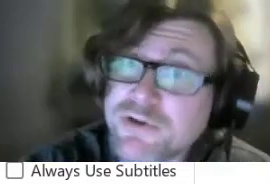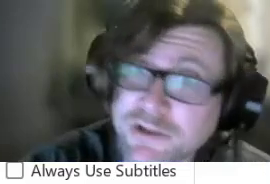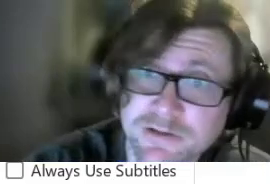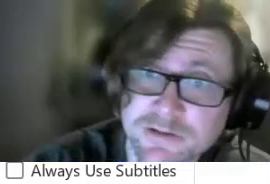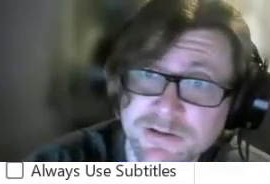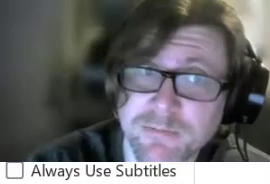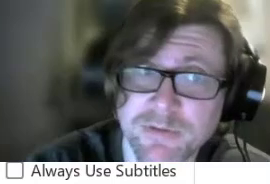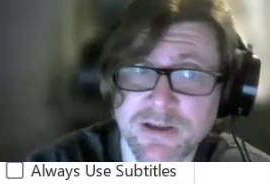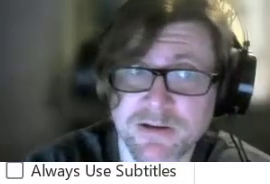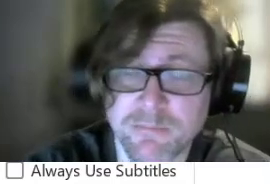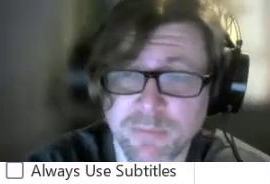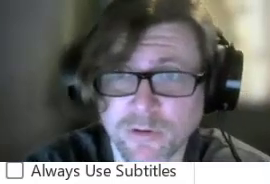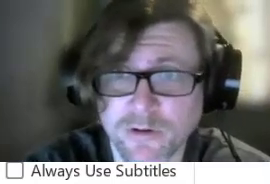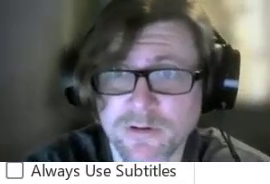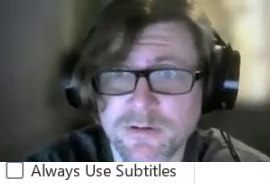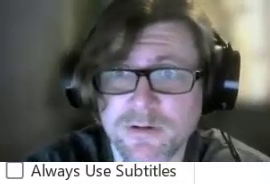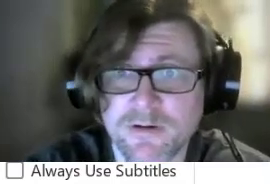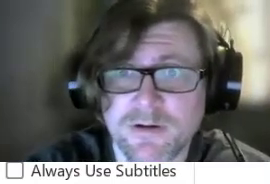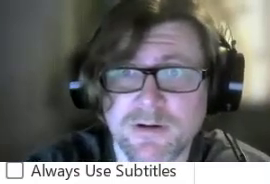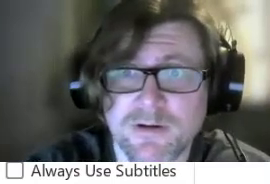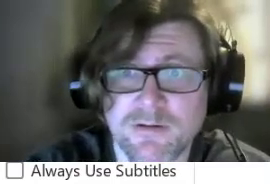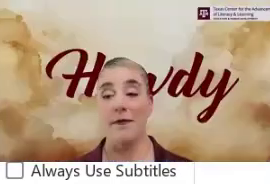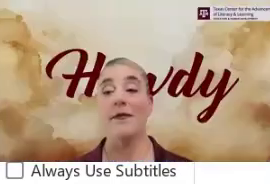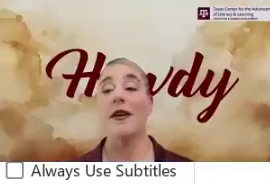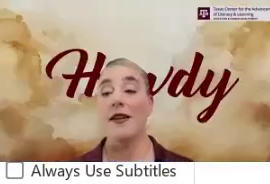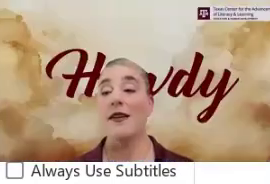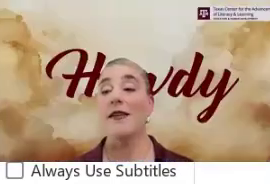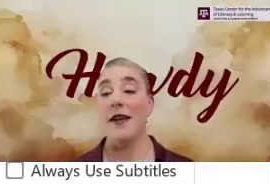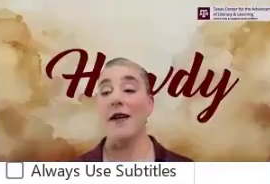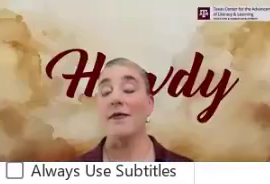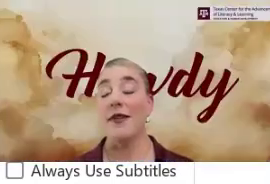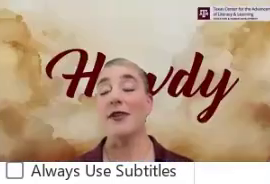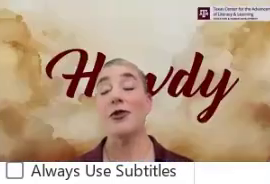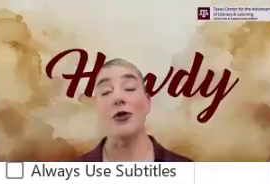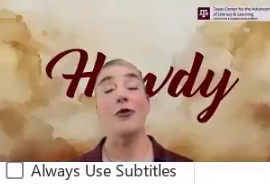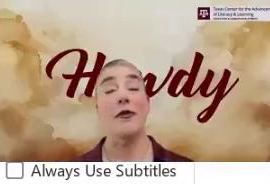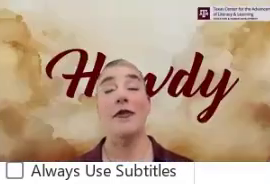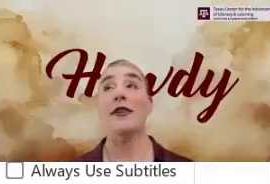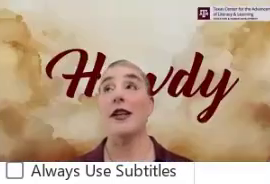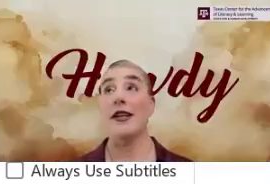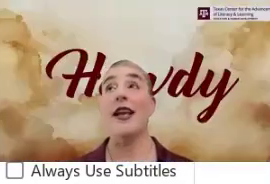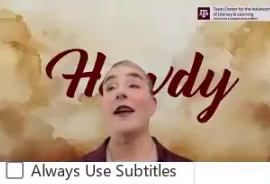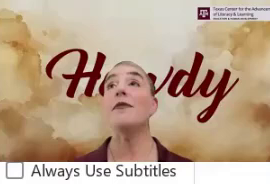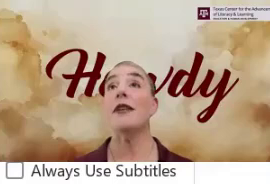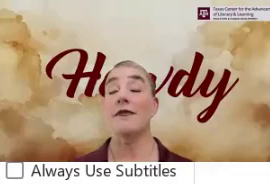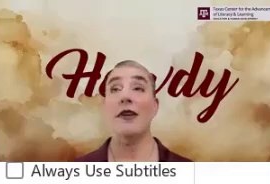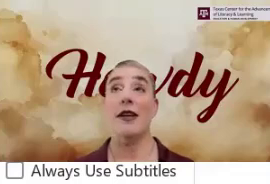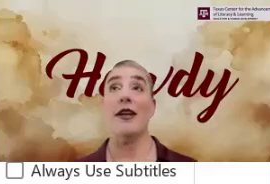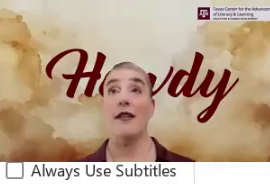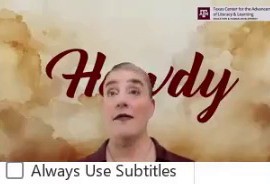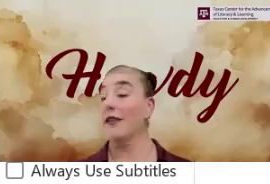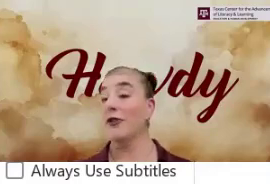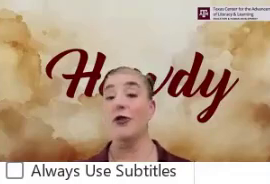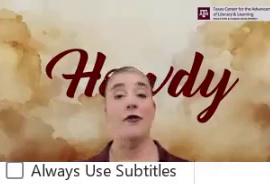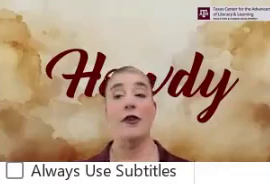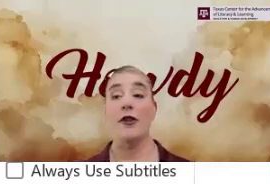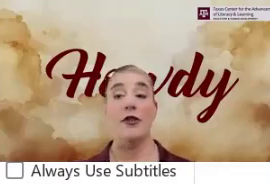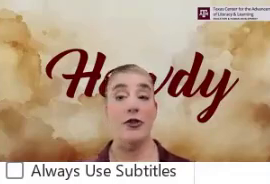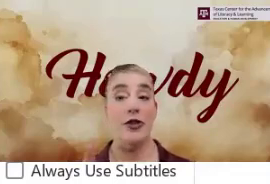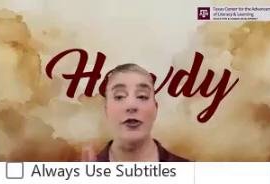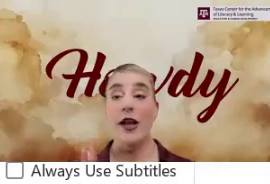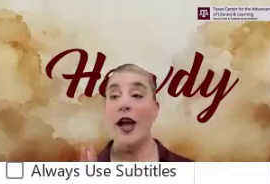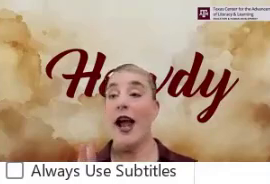things in motion can be important. Yeah. Yeah, that's true. It can be. That's